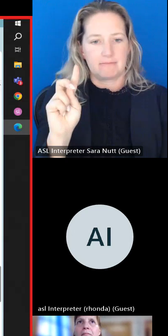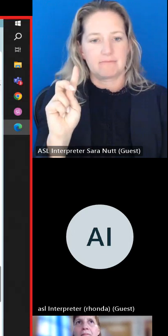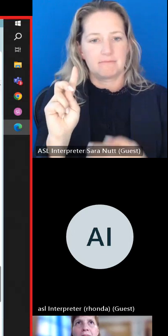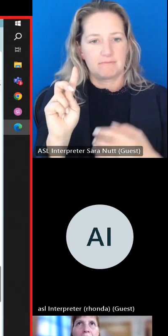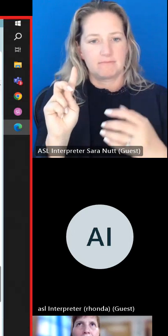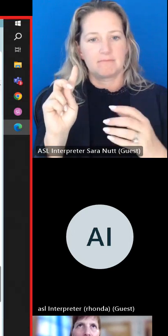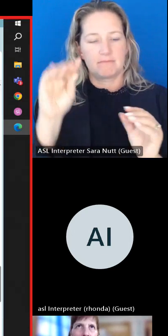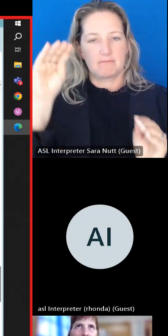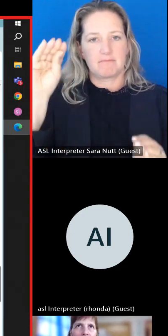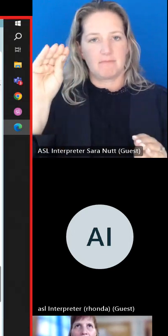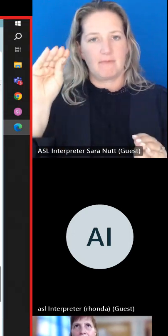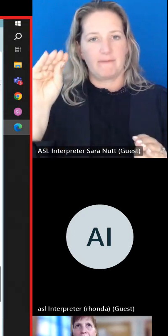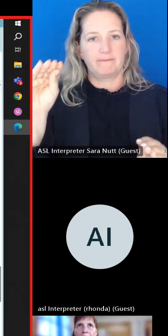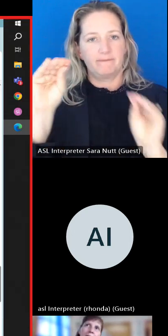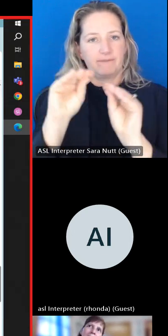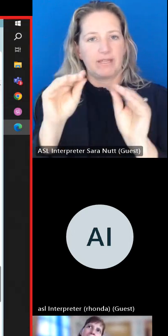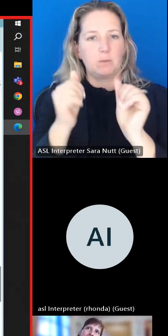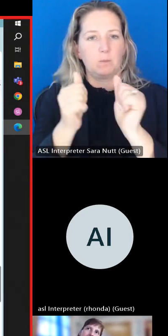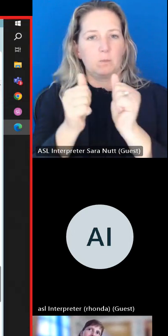photos?